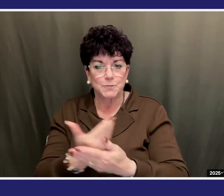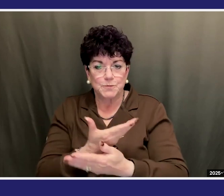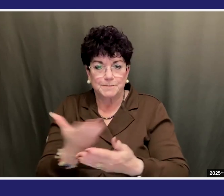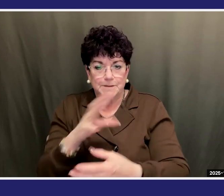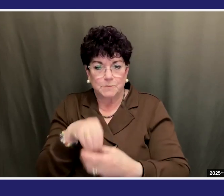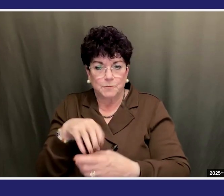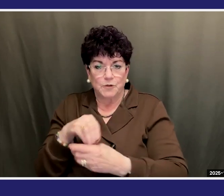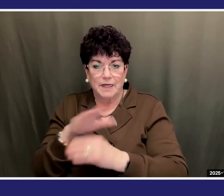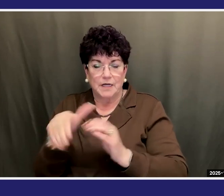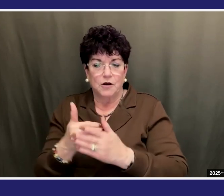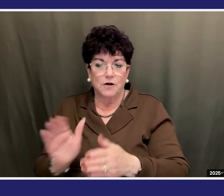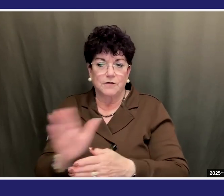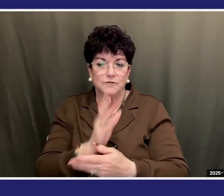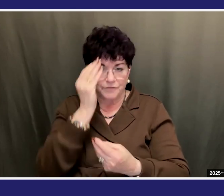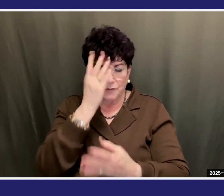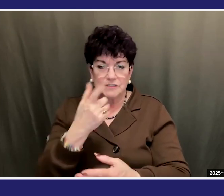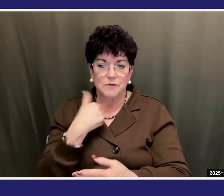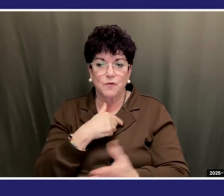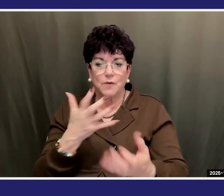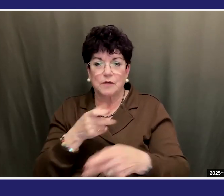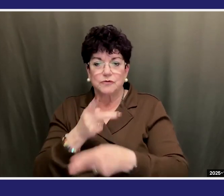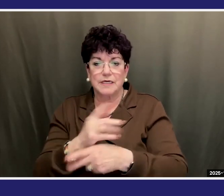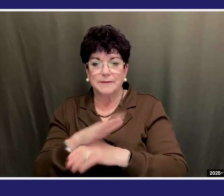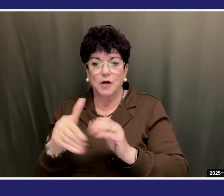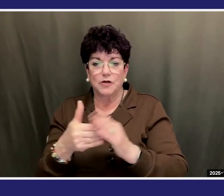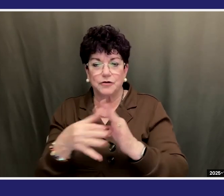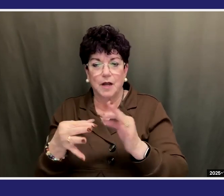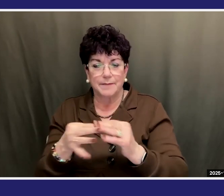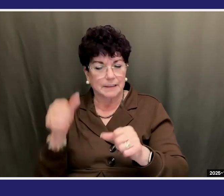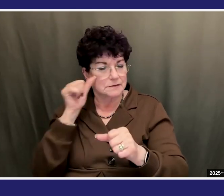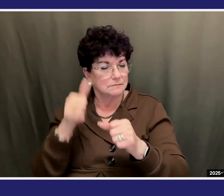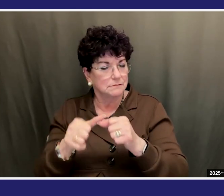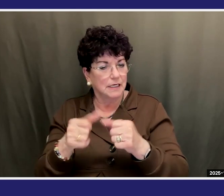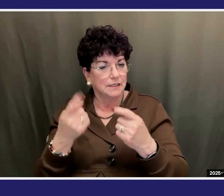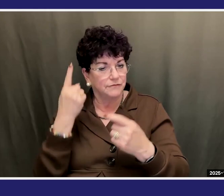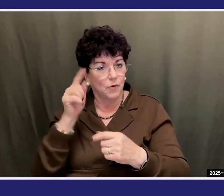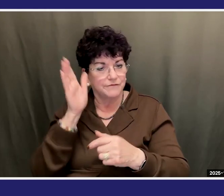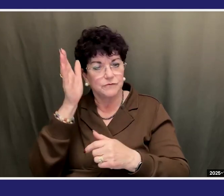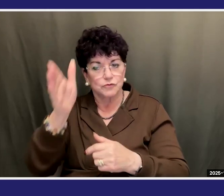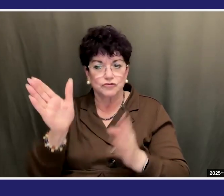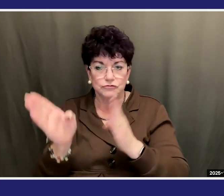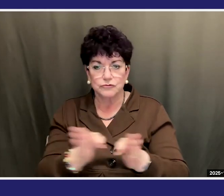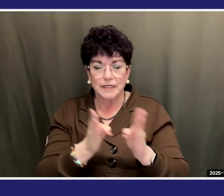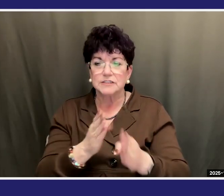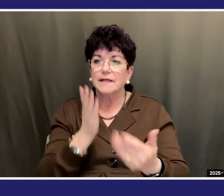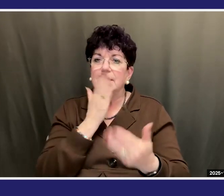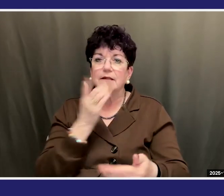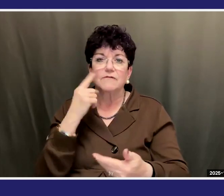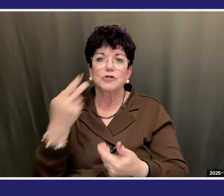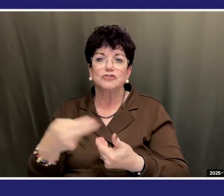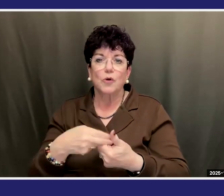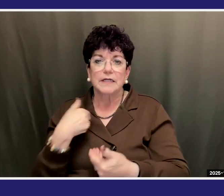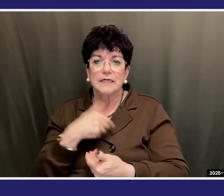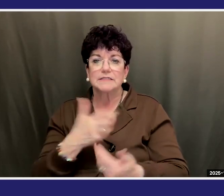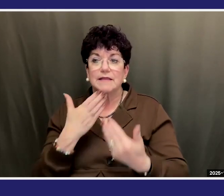ensuring that we keep all of these comments in mind for the future. So thank you for joining us. Thank you